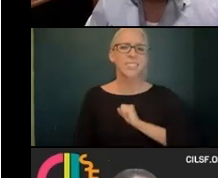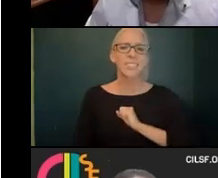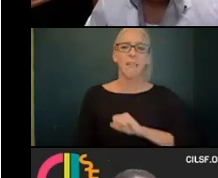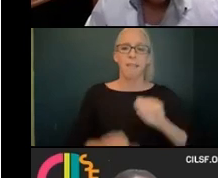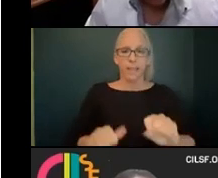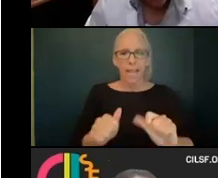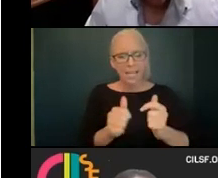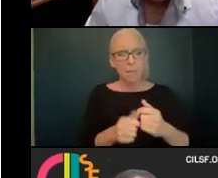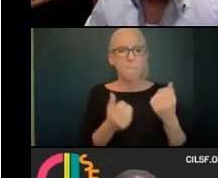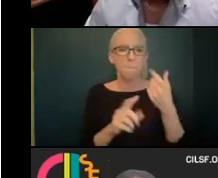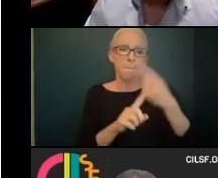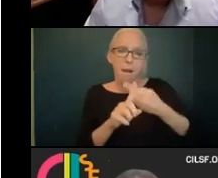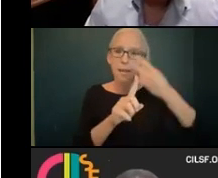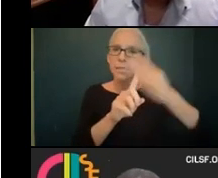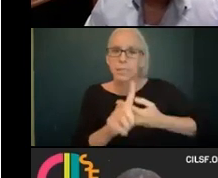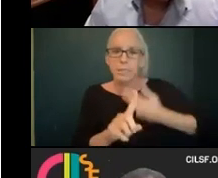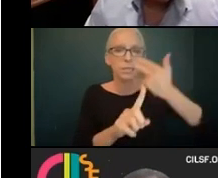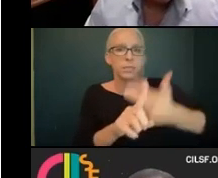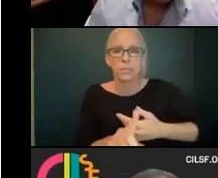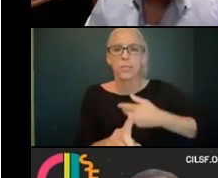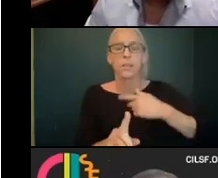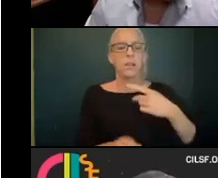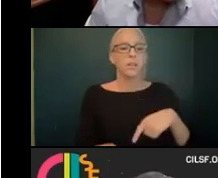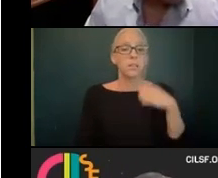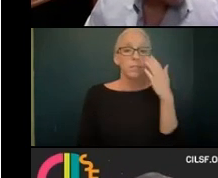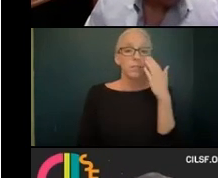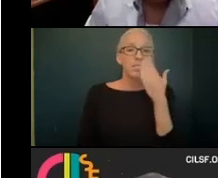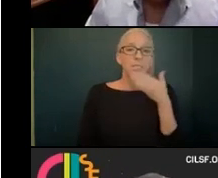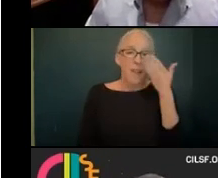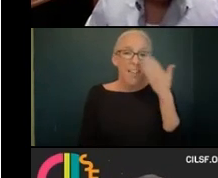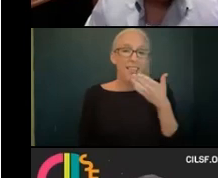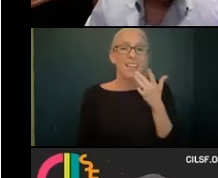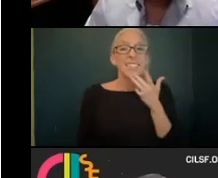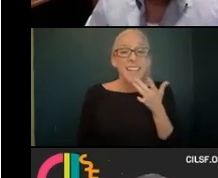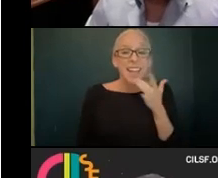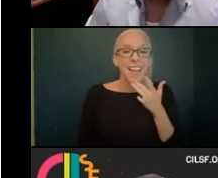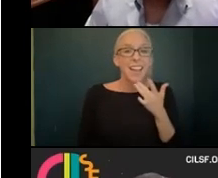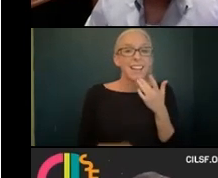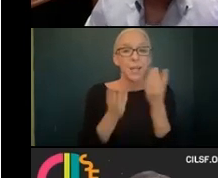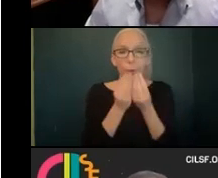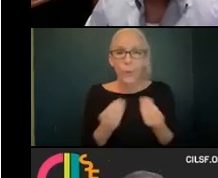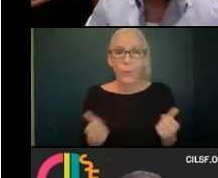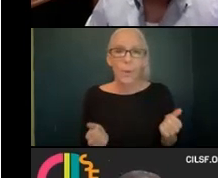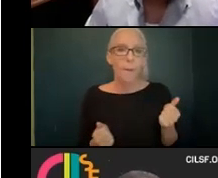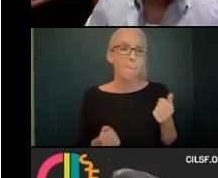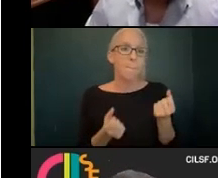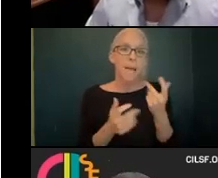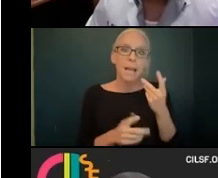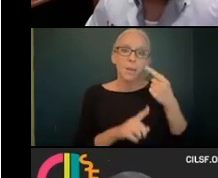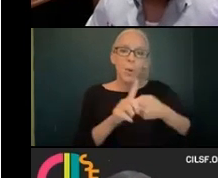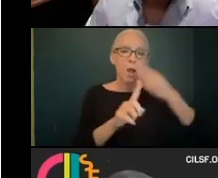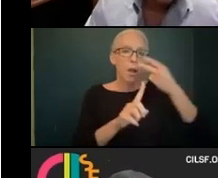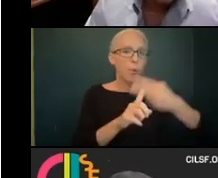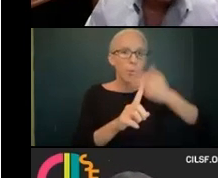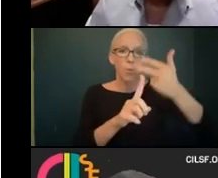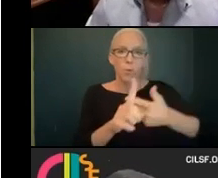for weeks or months. Getting back to smell and taste, that's something also that it takes sometimes months and months for people to get back, and some haven't